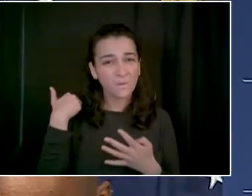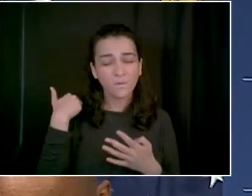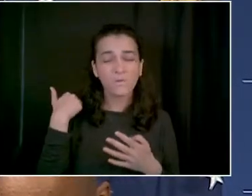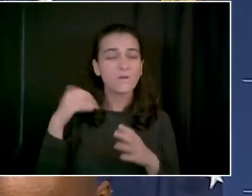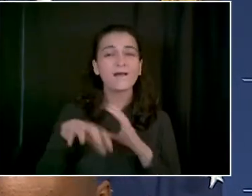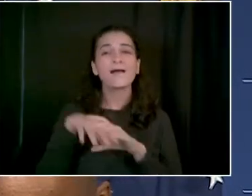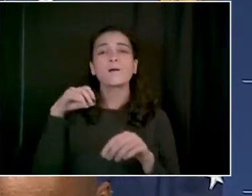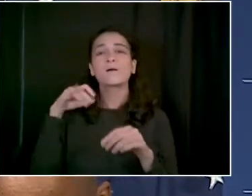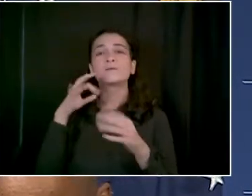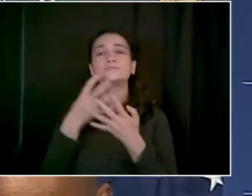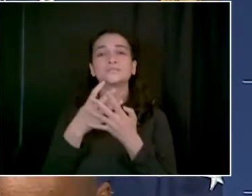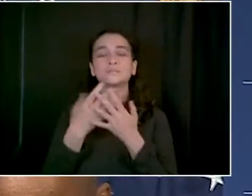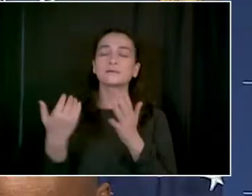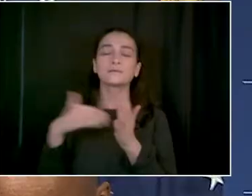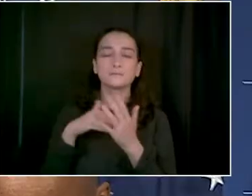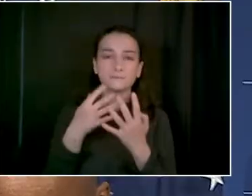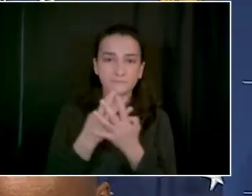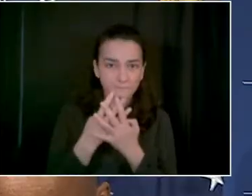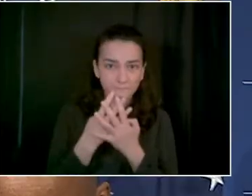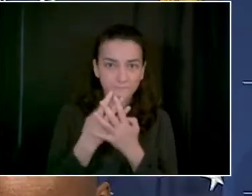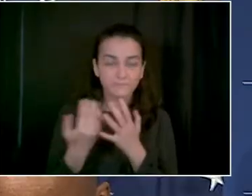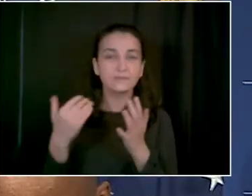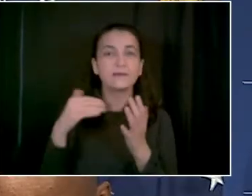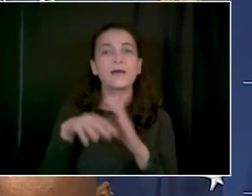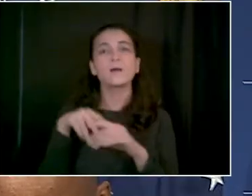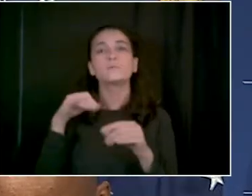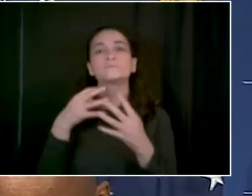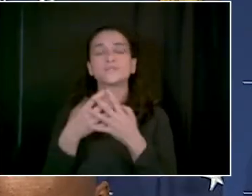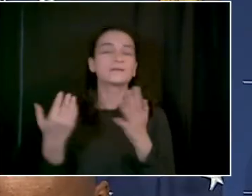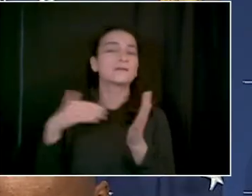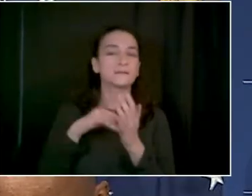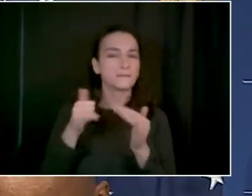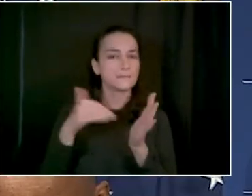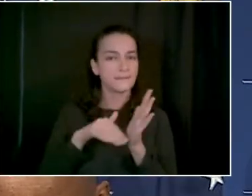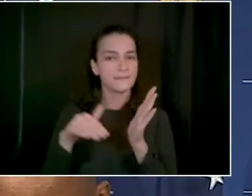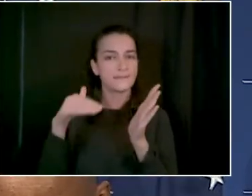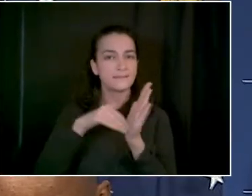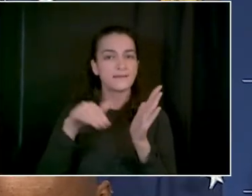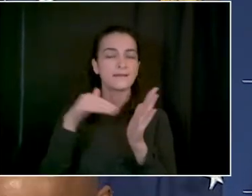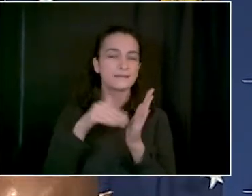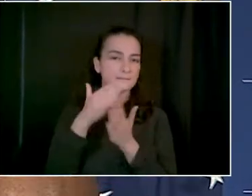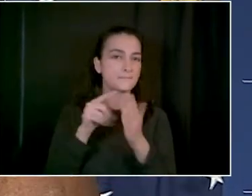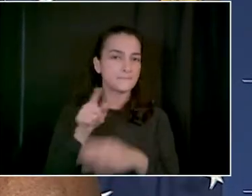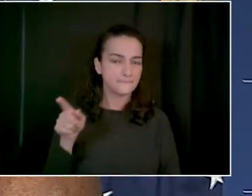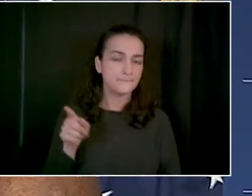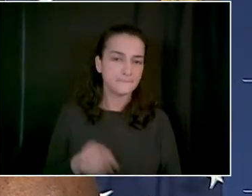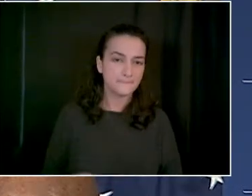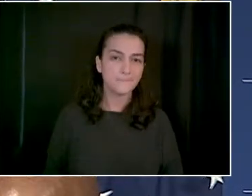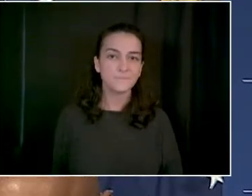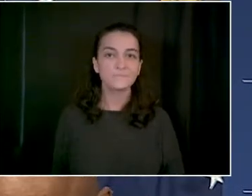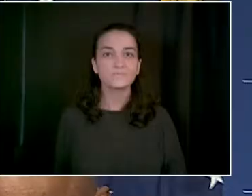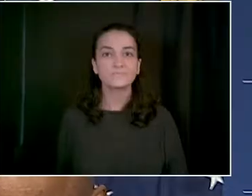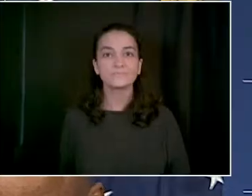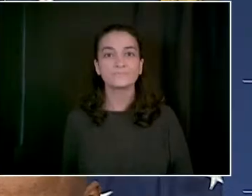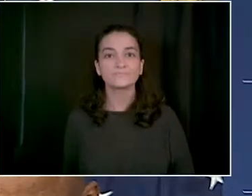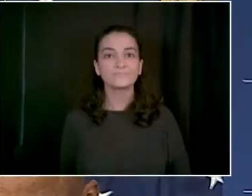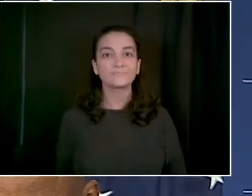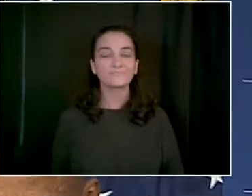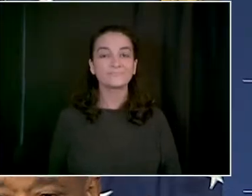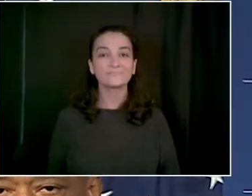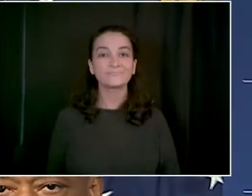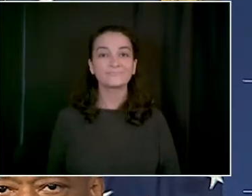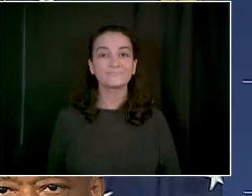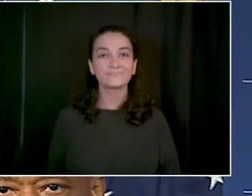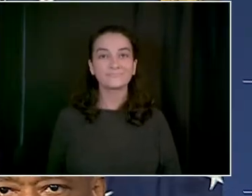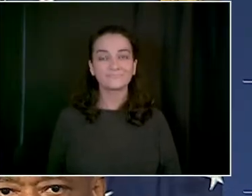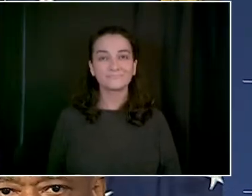We've identified several additional individuals involved, and we are certainly not done yet. Make no mistake, this is